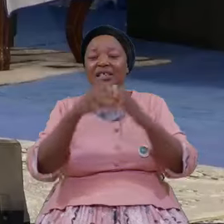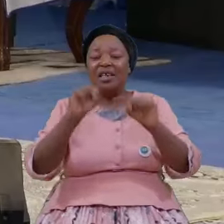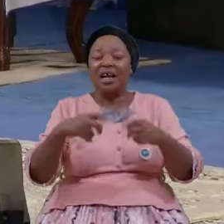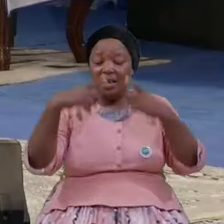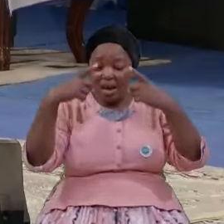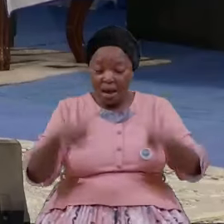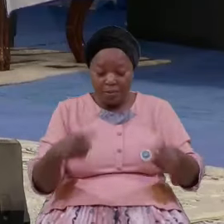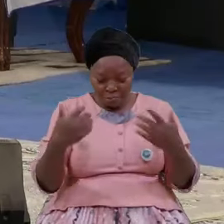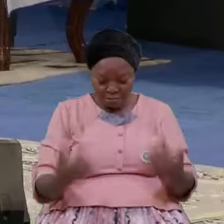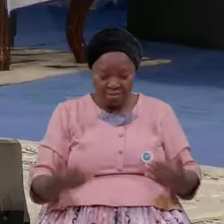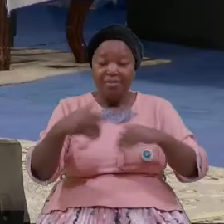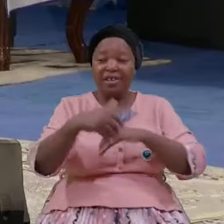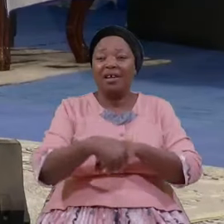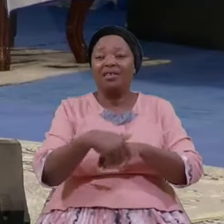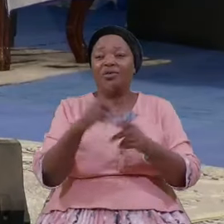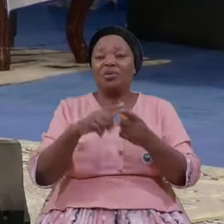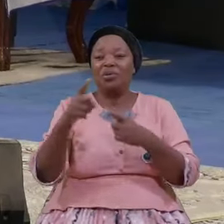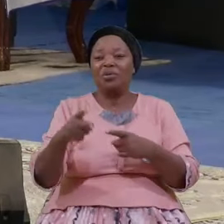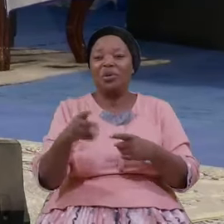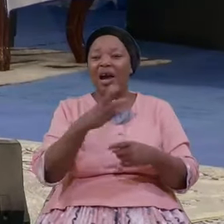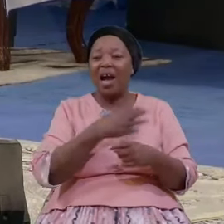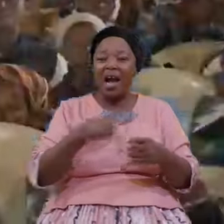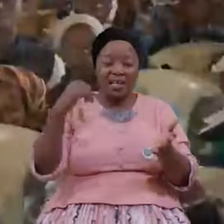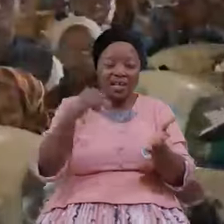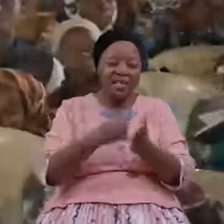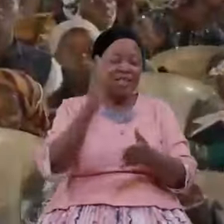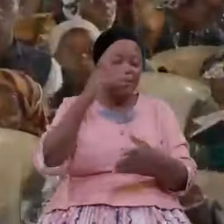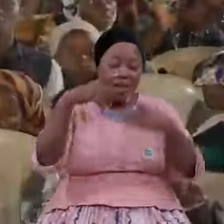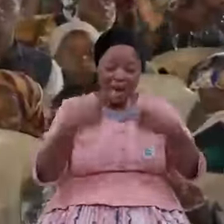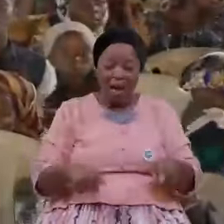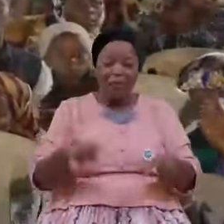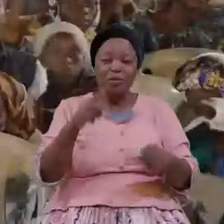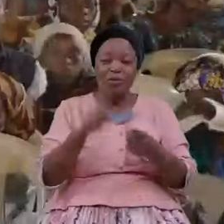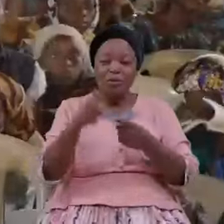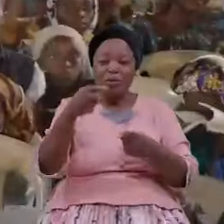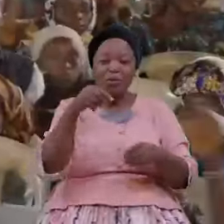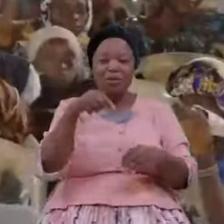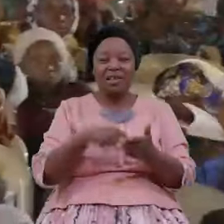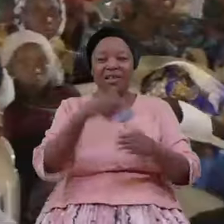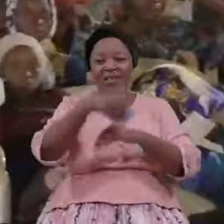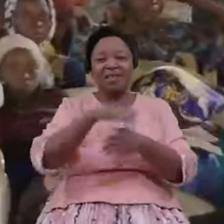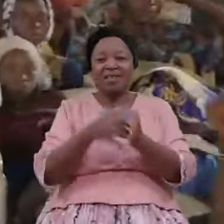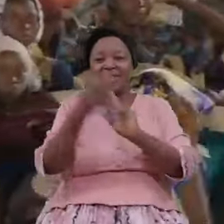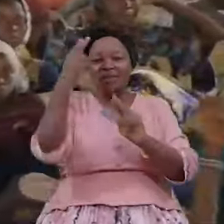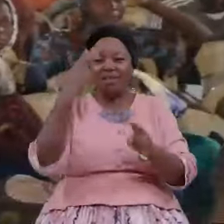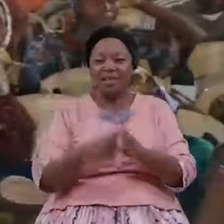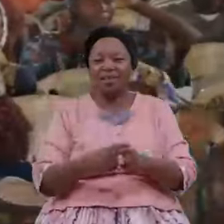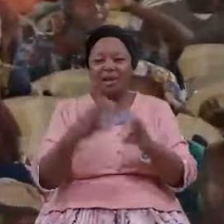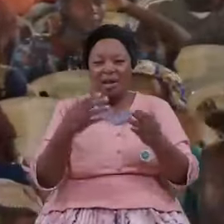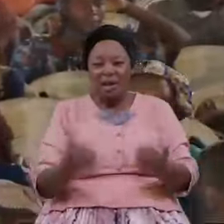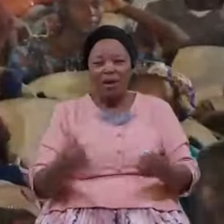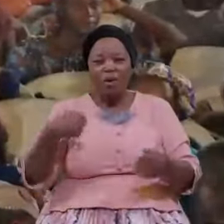tonight. It will happen tonight. Heads bowed and eyes